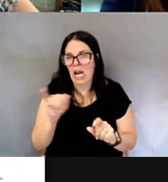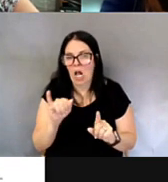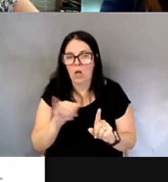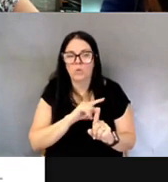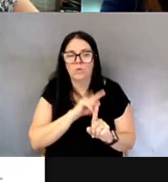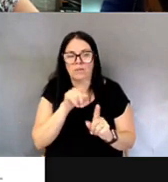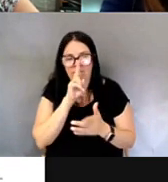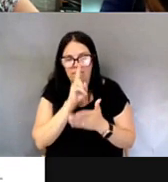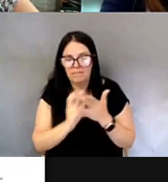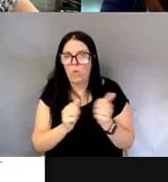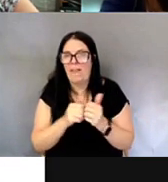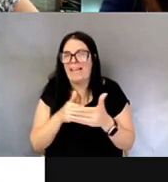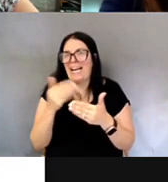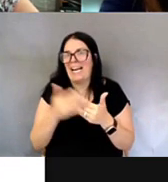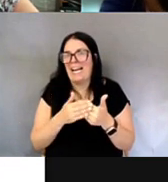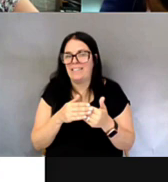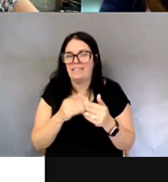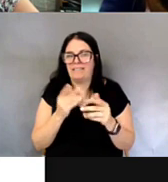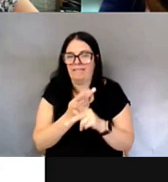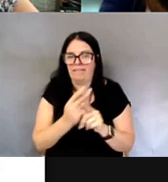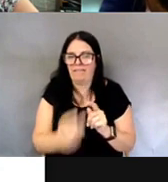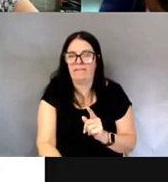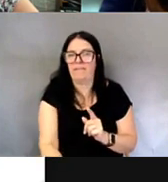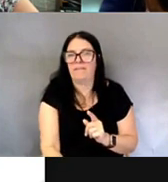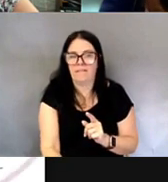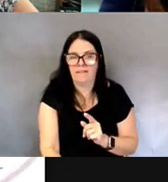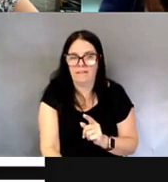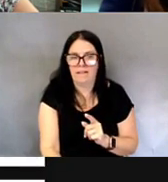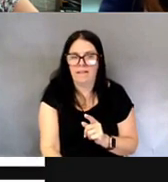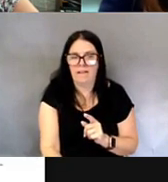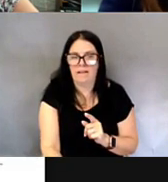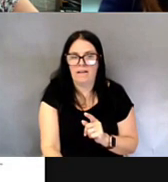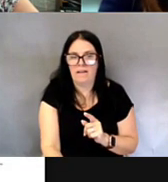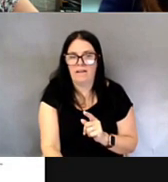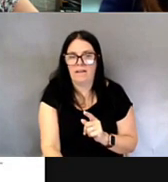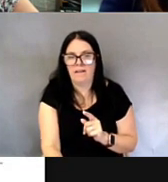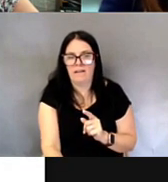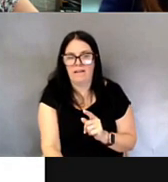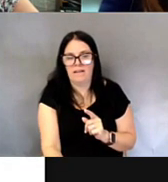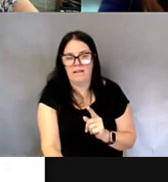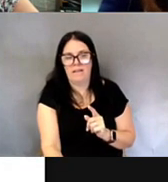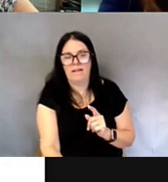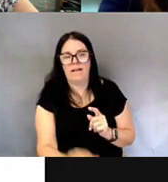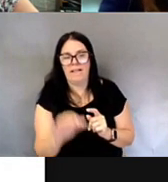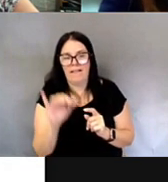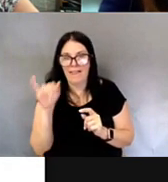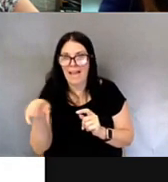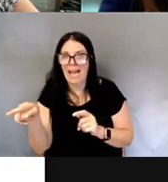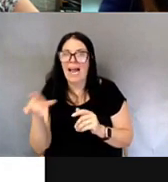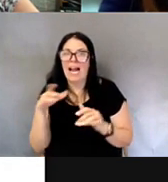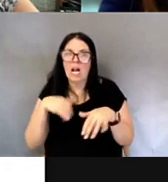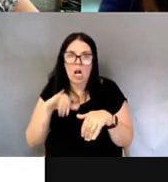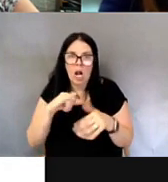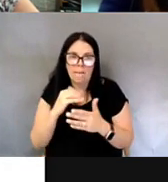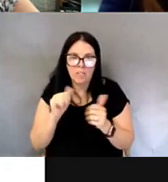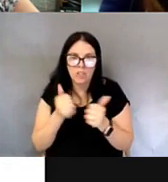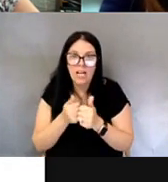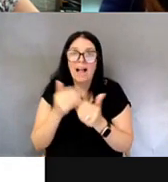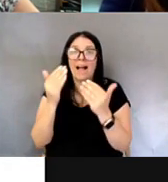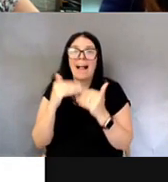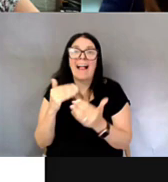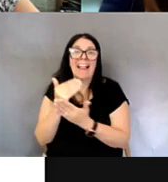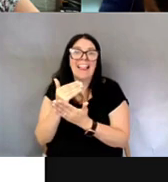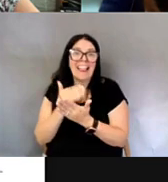the next, reflect on this, reflect on common challenges. Then there's the lesson stage question.